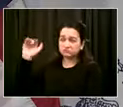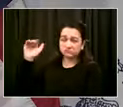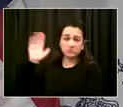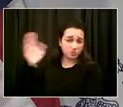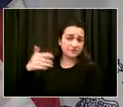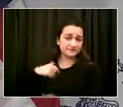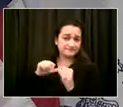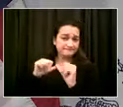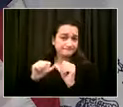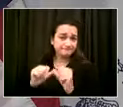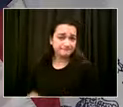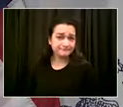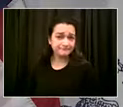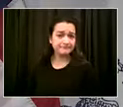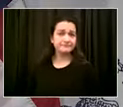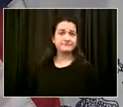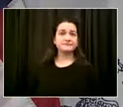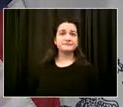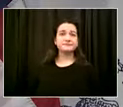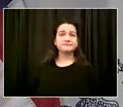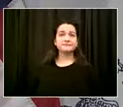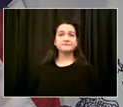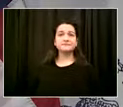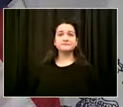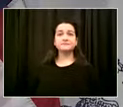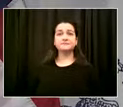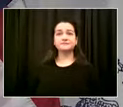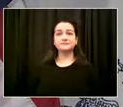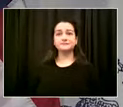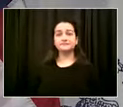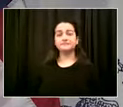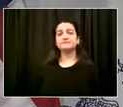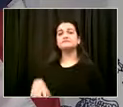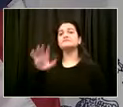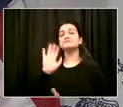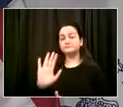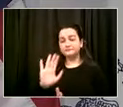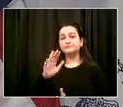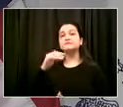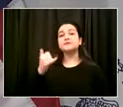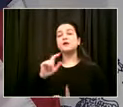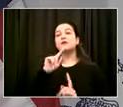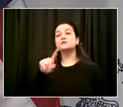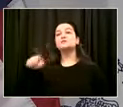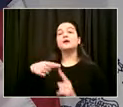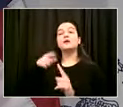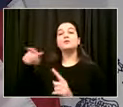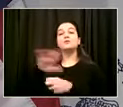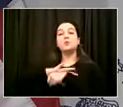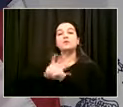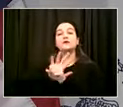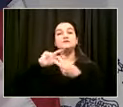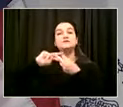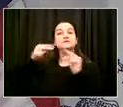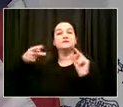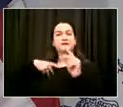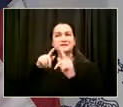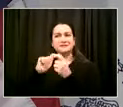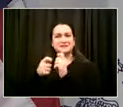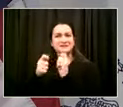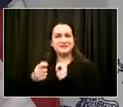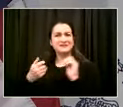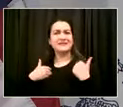Rich. To date, we still have a lot of evidence that the vaccines work across the board,